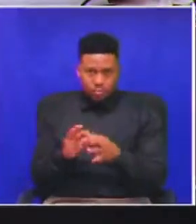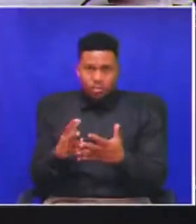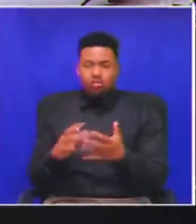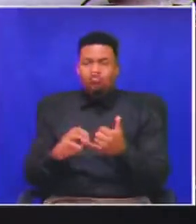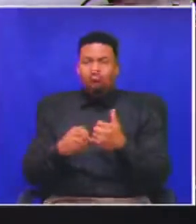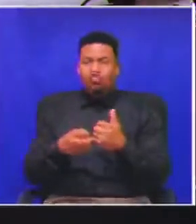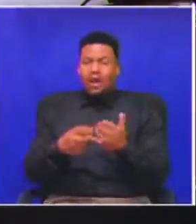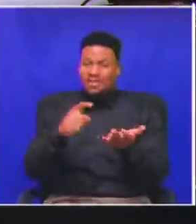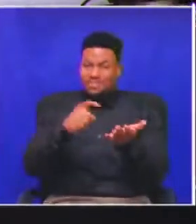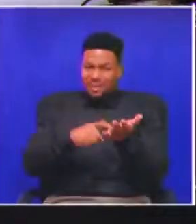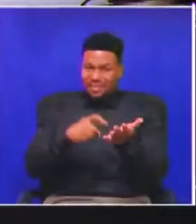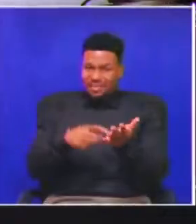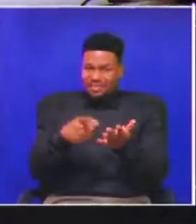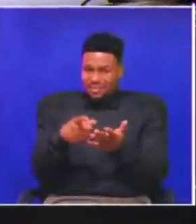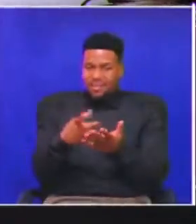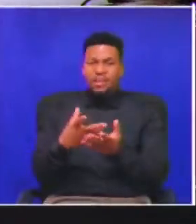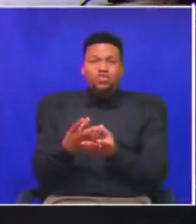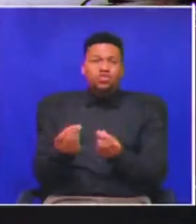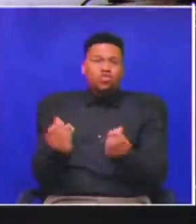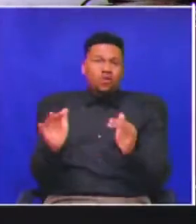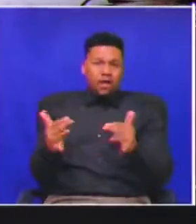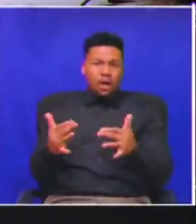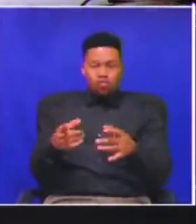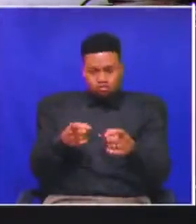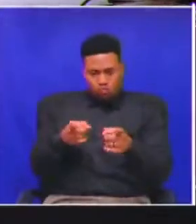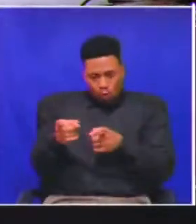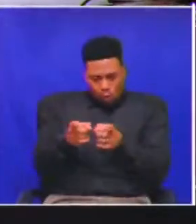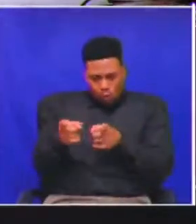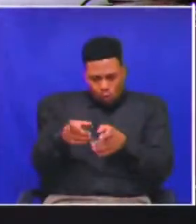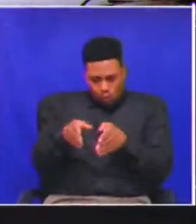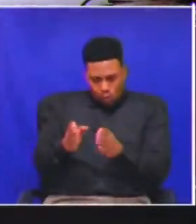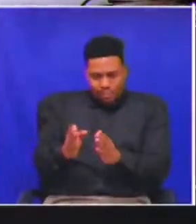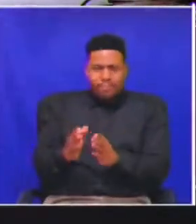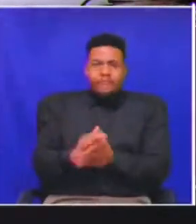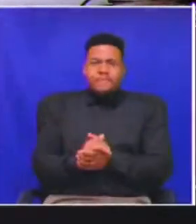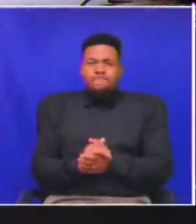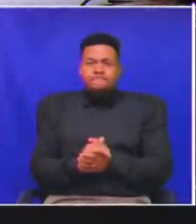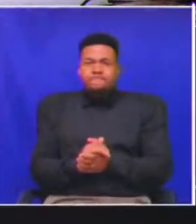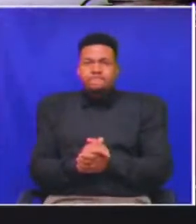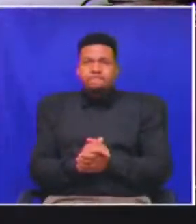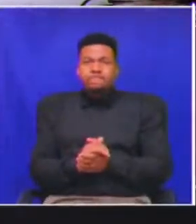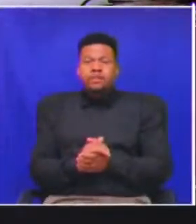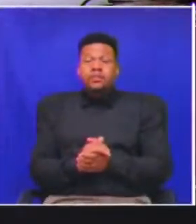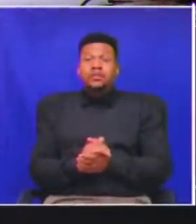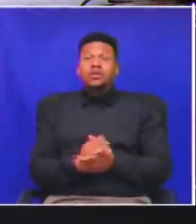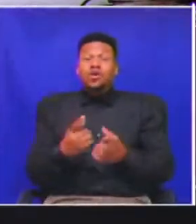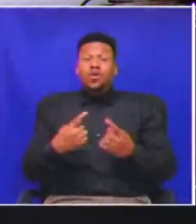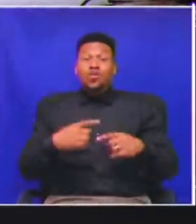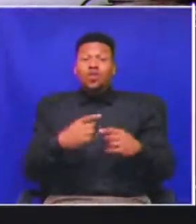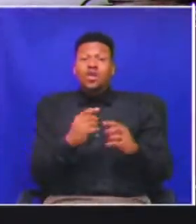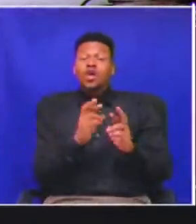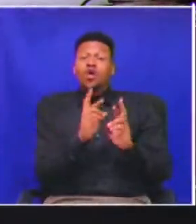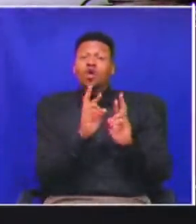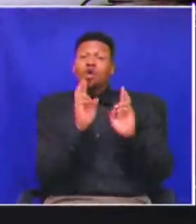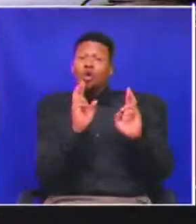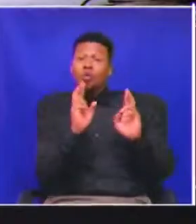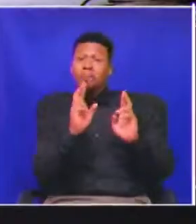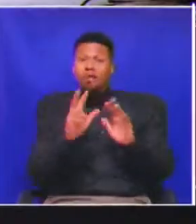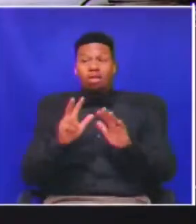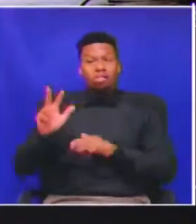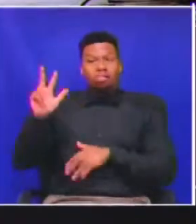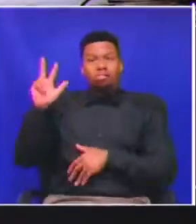predictable, timely, and coordinated manner. Now, we are hoping that we will have a declaration. If not a